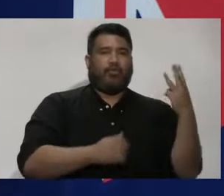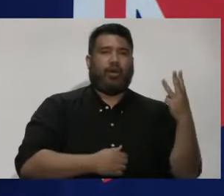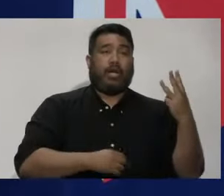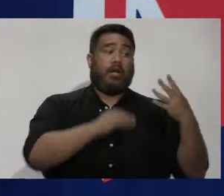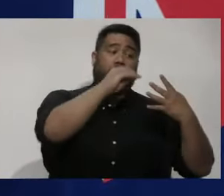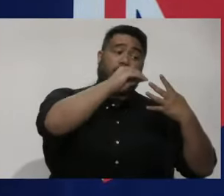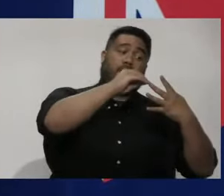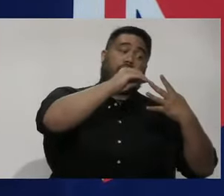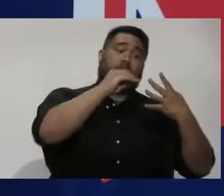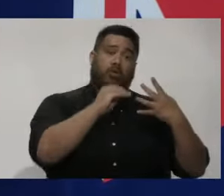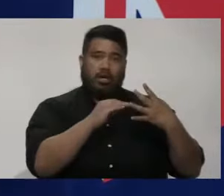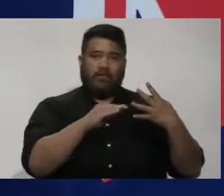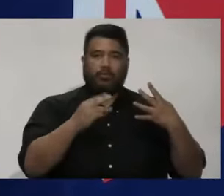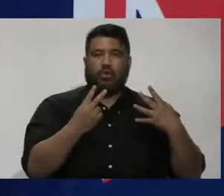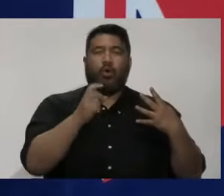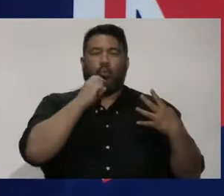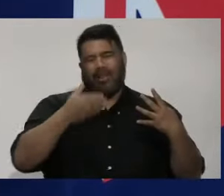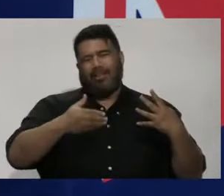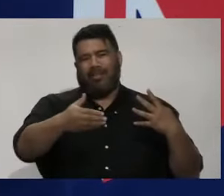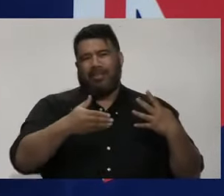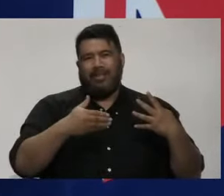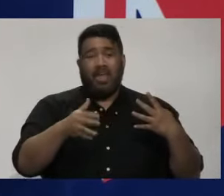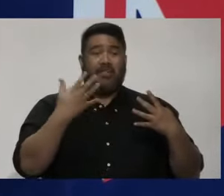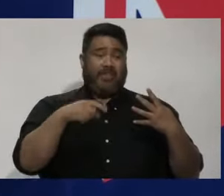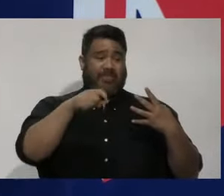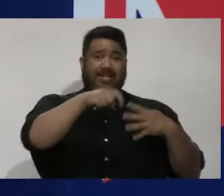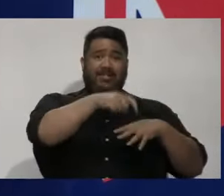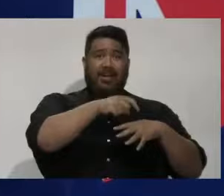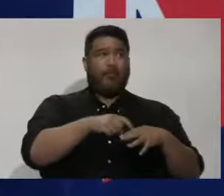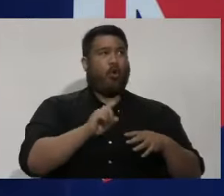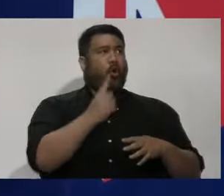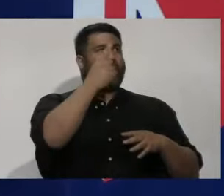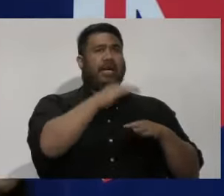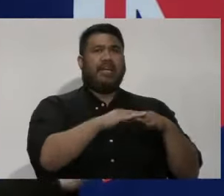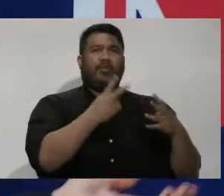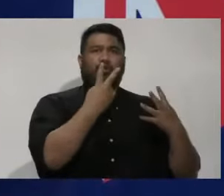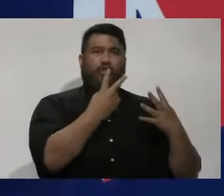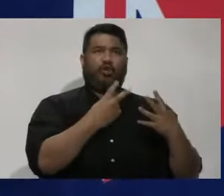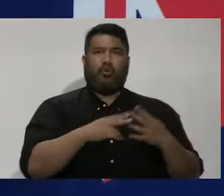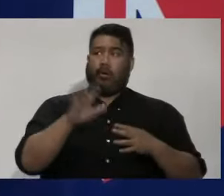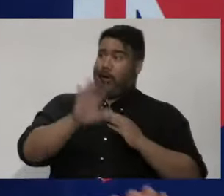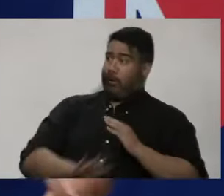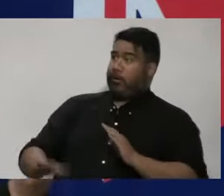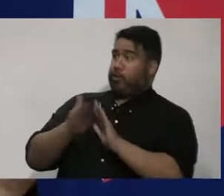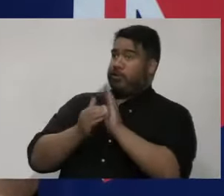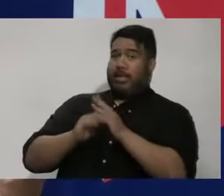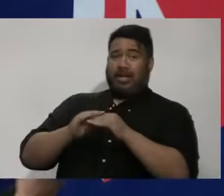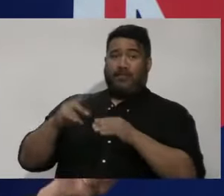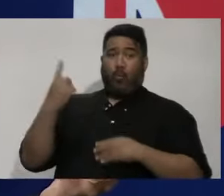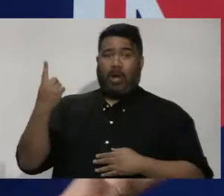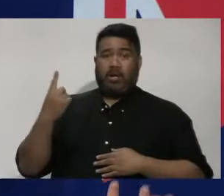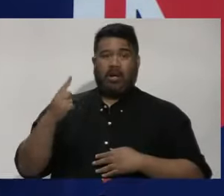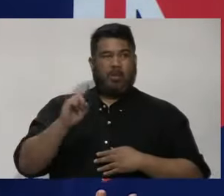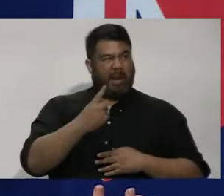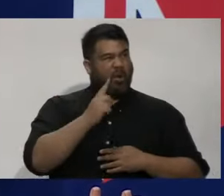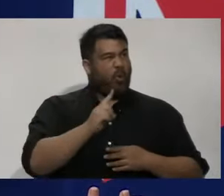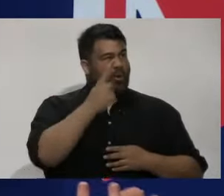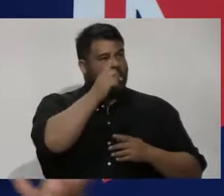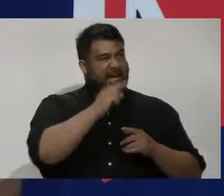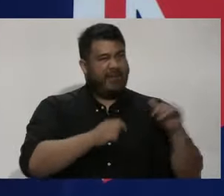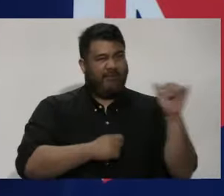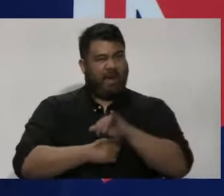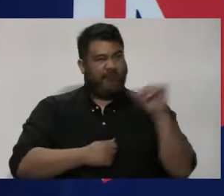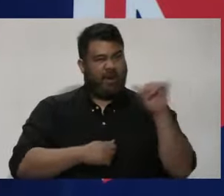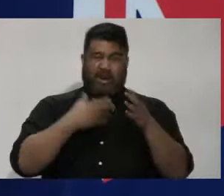level 2, you wouldn't want a farcical situation where Aucklanders are able to travel across the country to go to large events and large